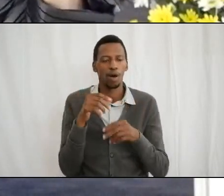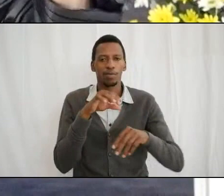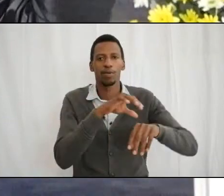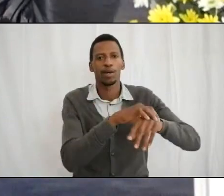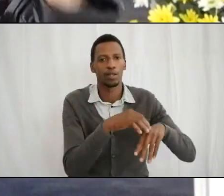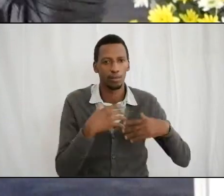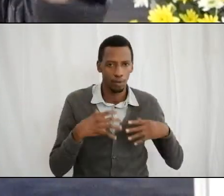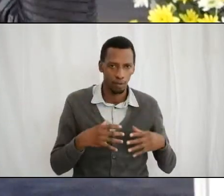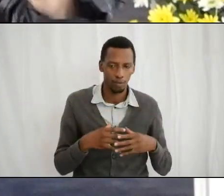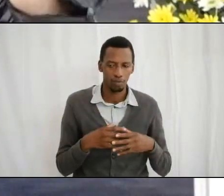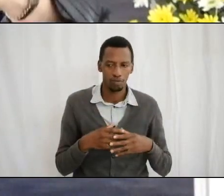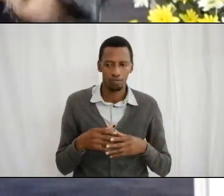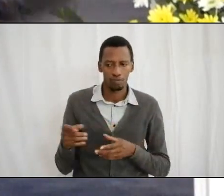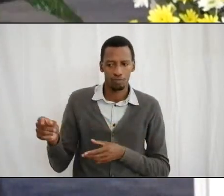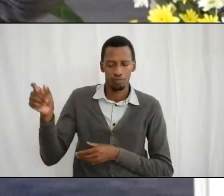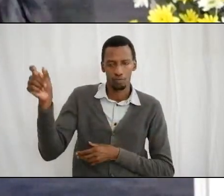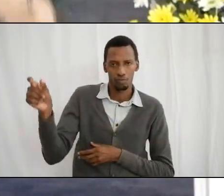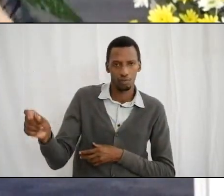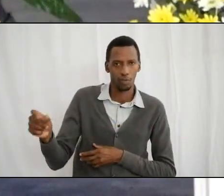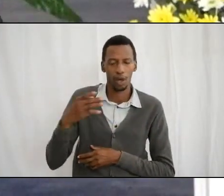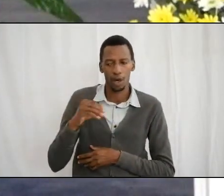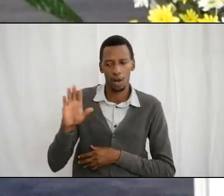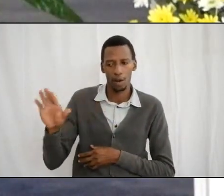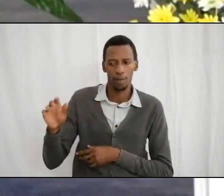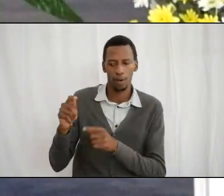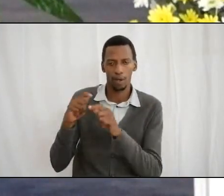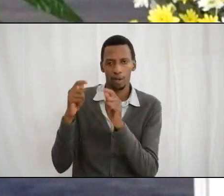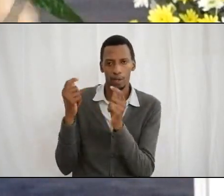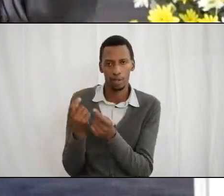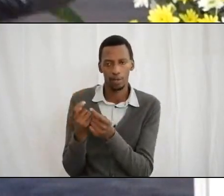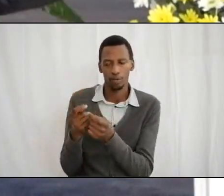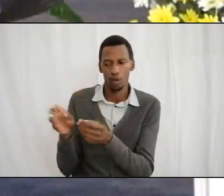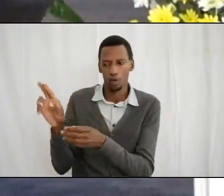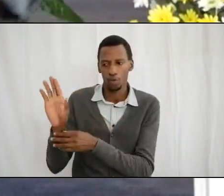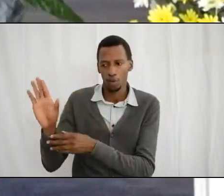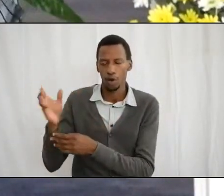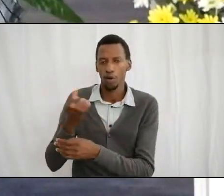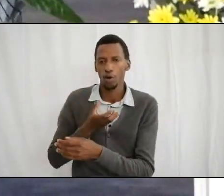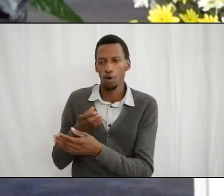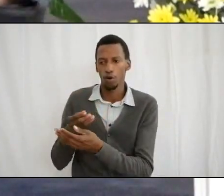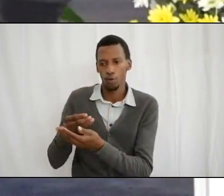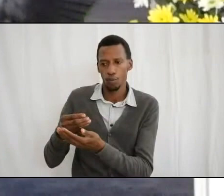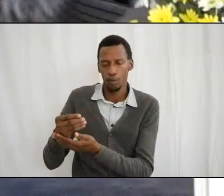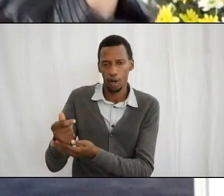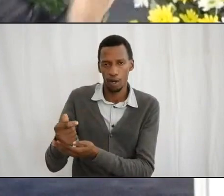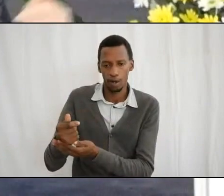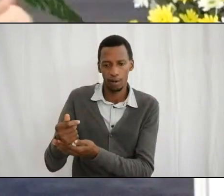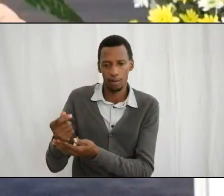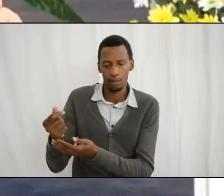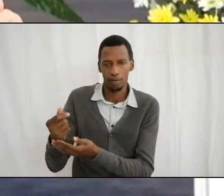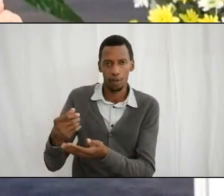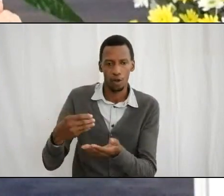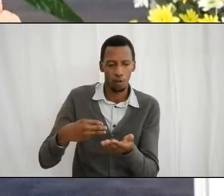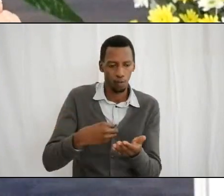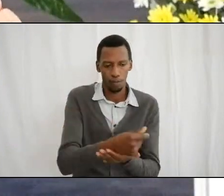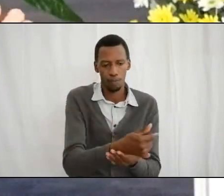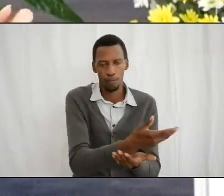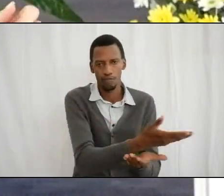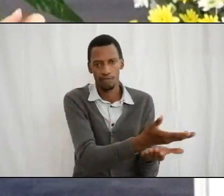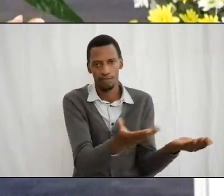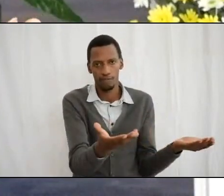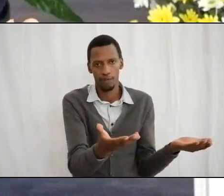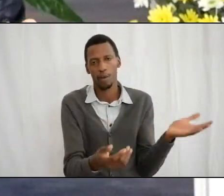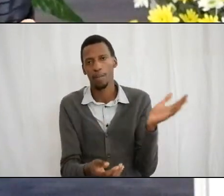and his team used their own money to buy these people back. So they are now part of the fold of the people of